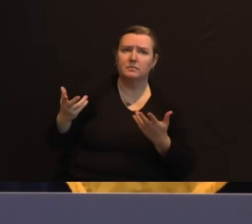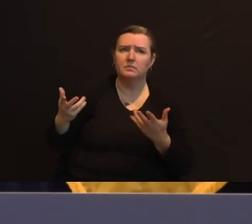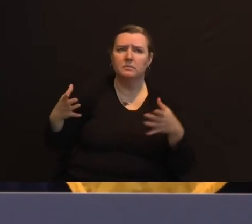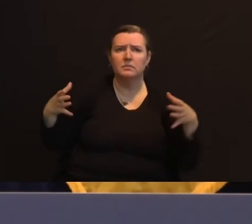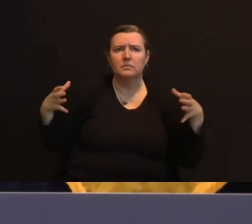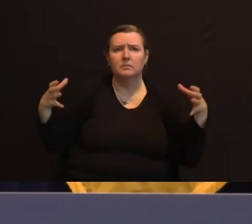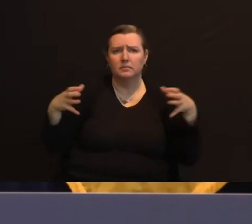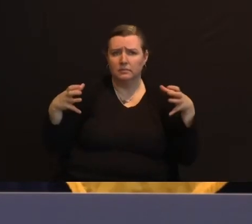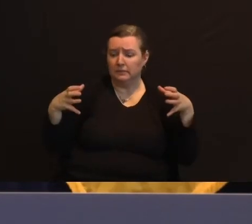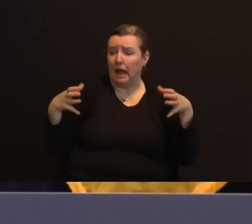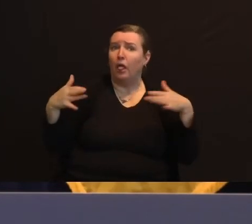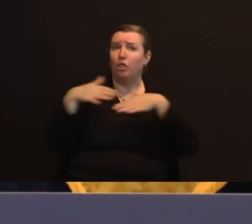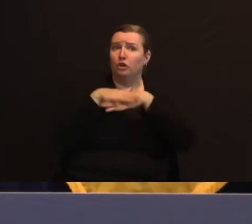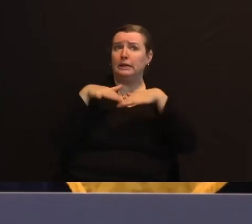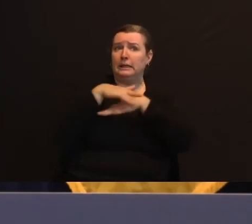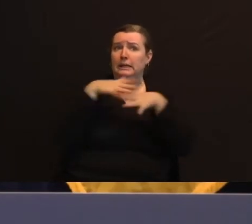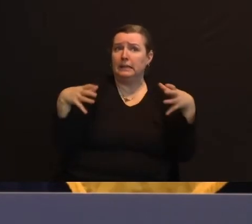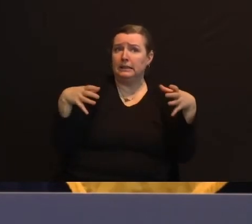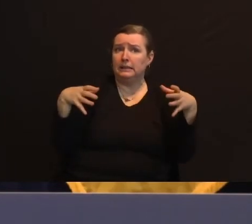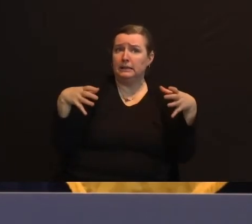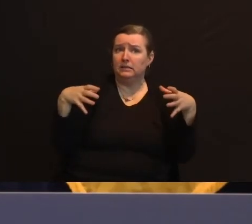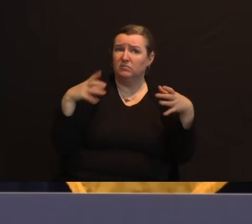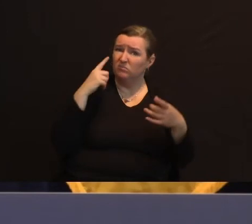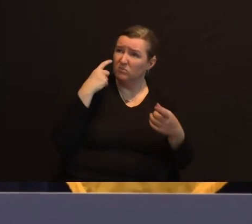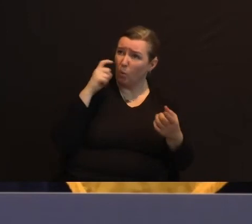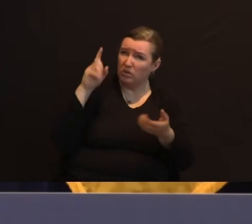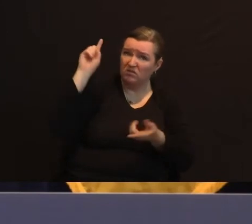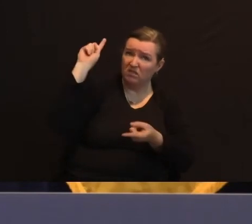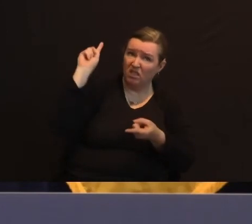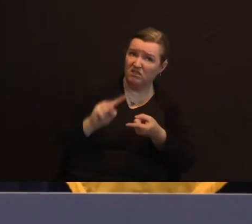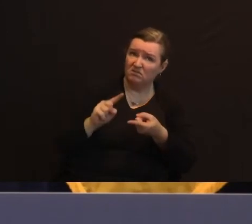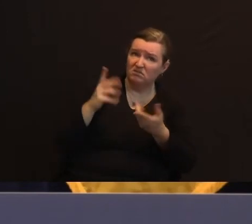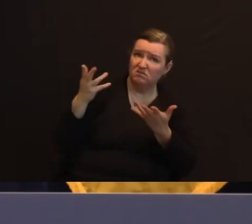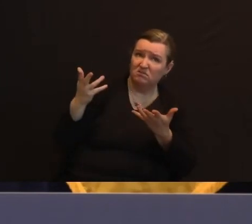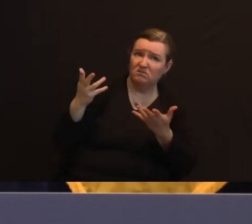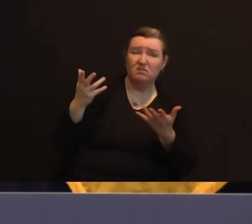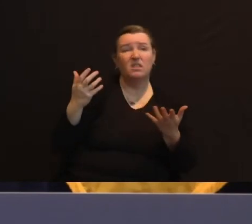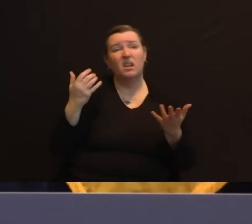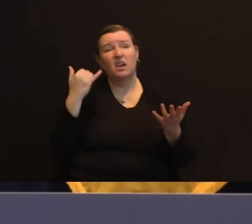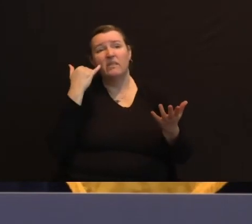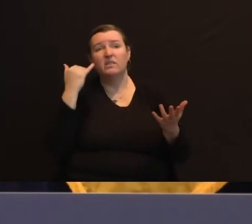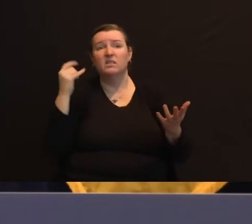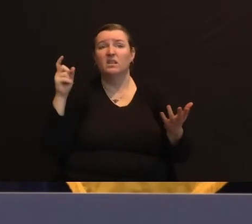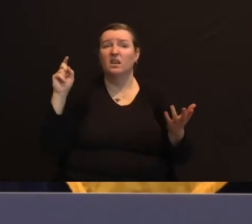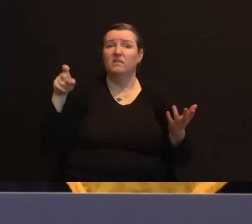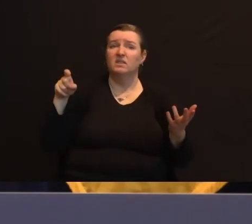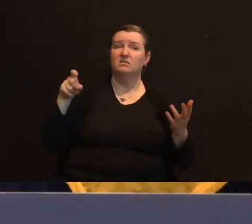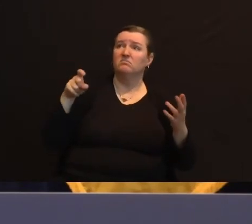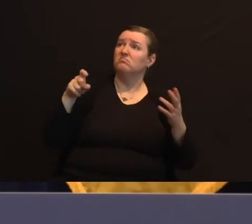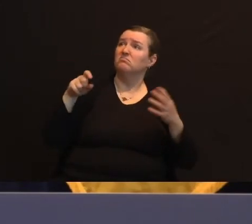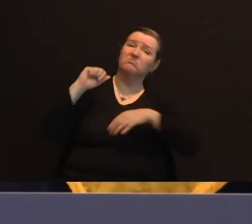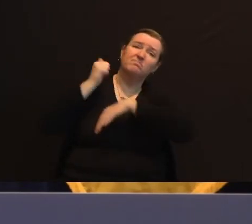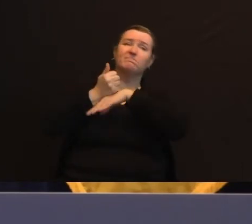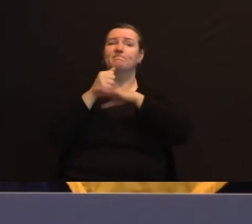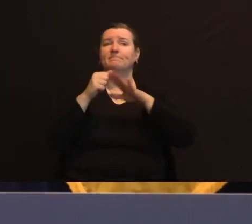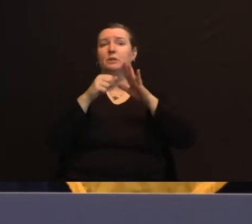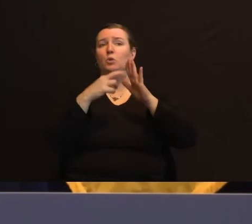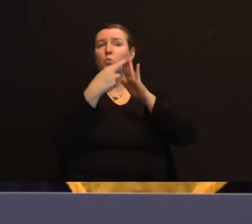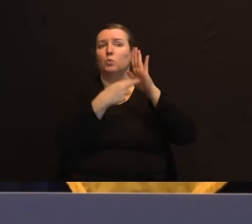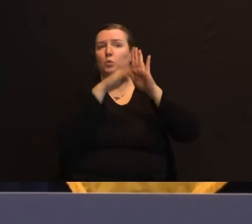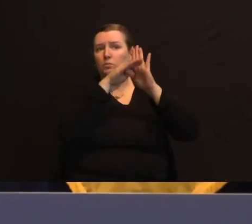abating? And even if you were inclined to enforce the gathering limits in private homes, does New Jersey or does